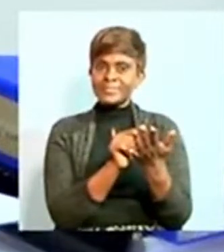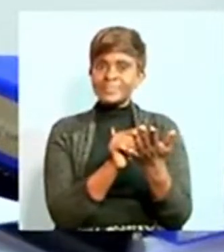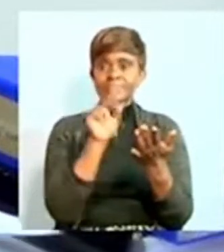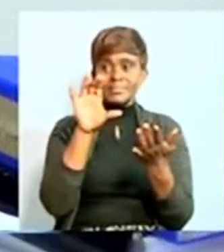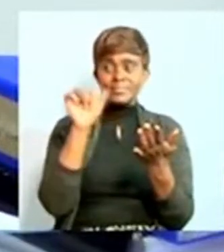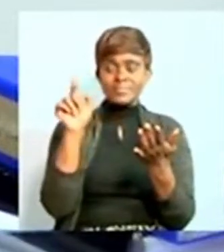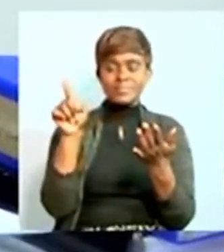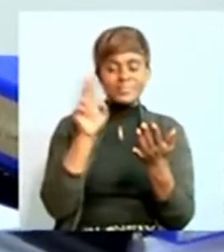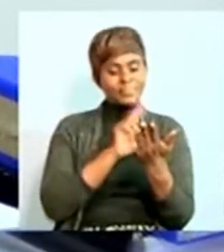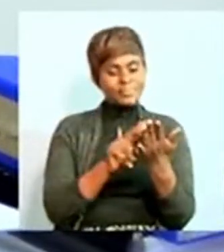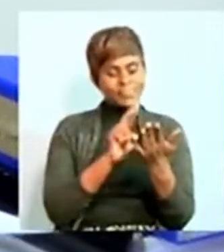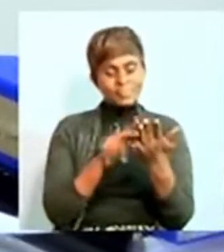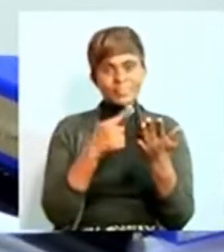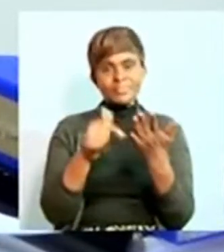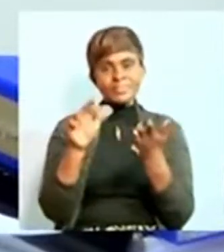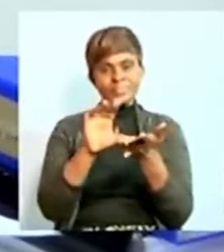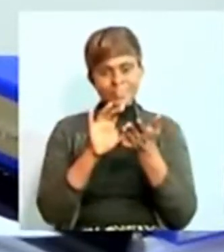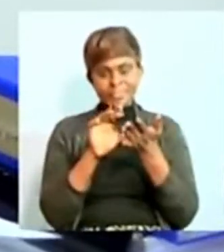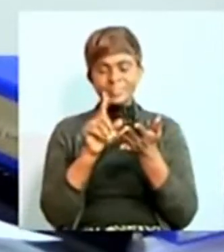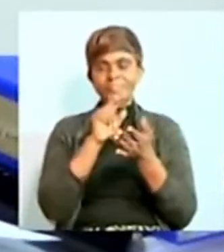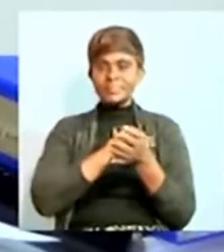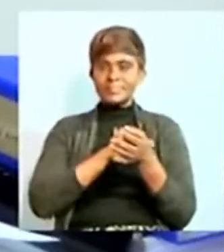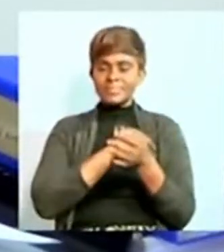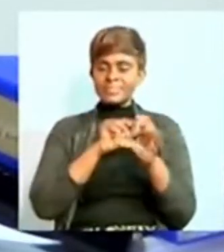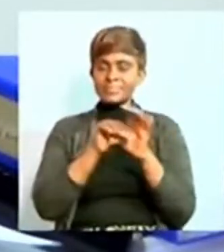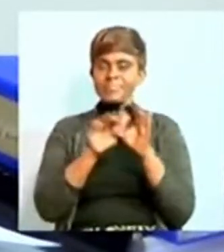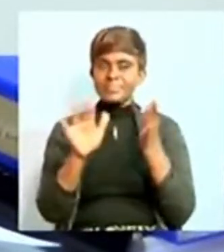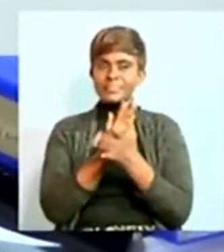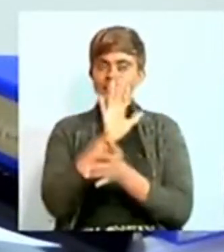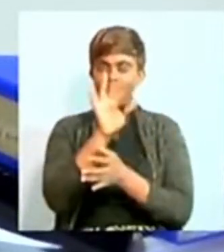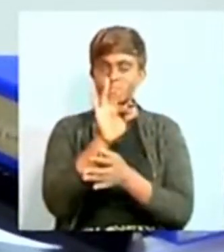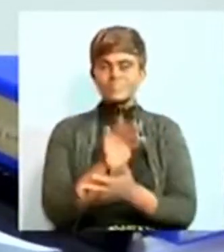CS, can you read what you owe NAPSA on page 9?